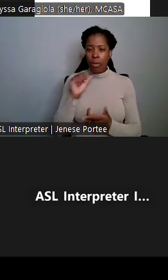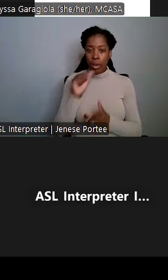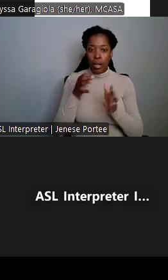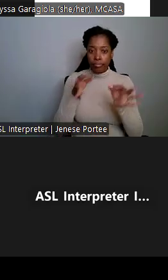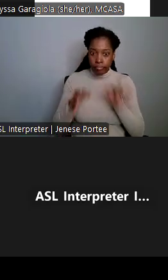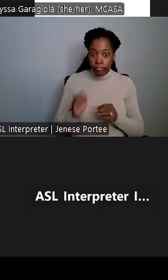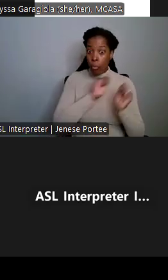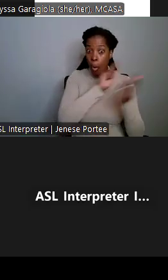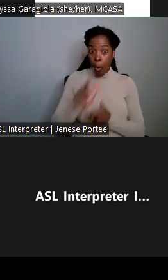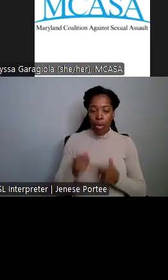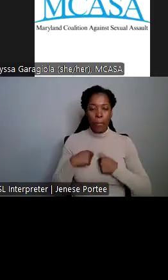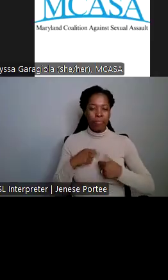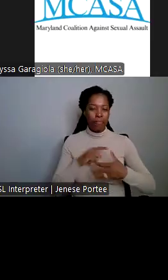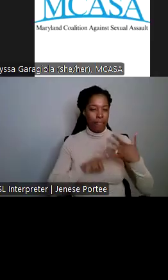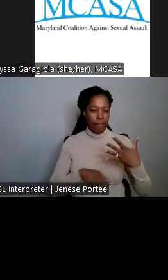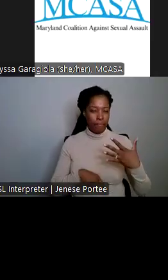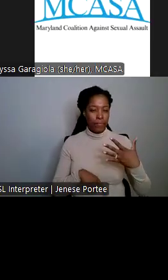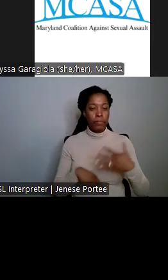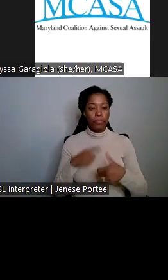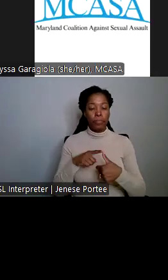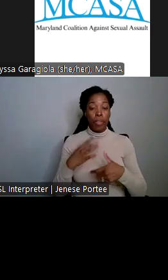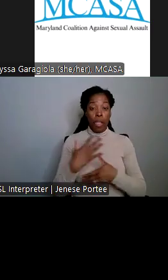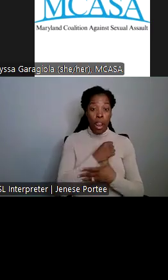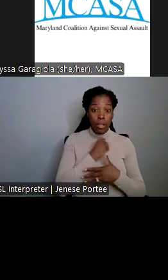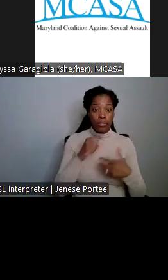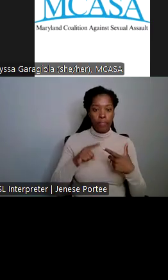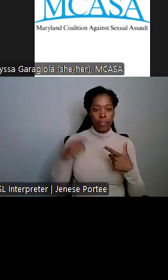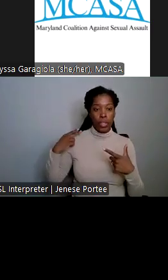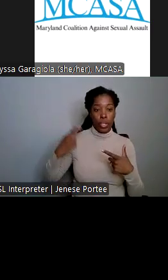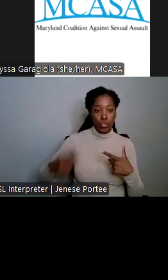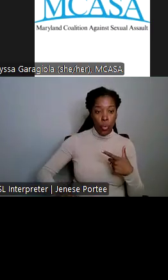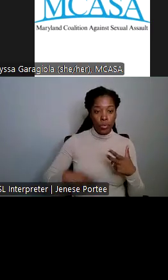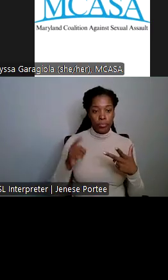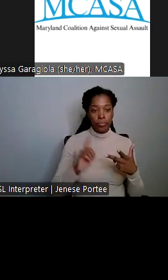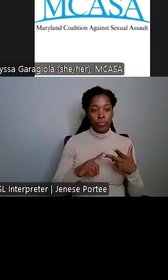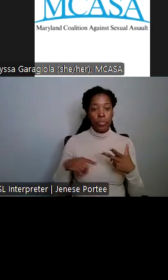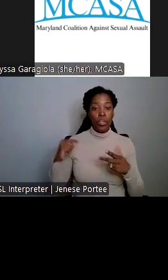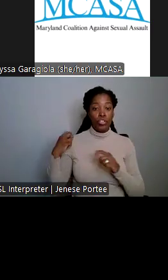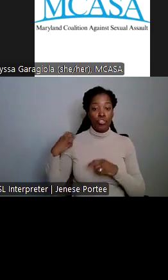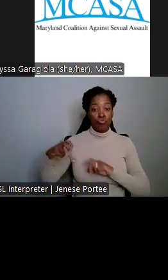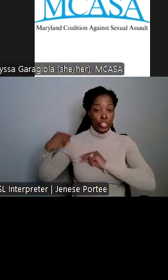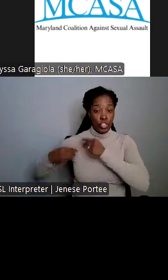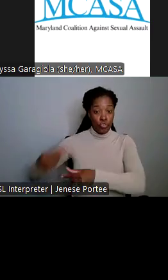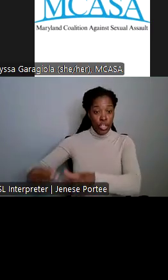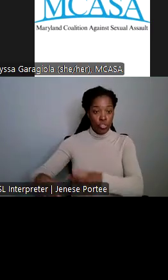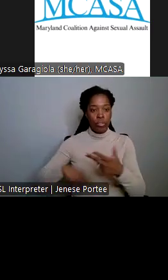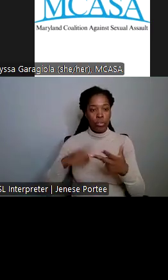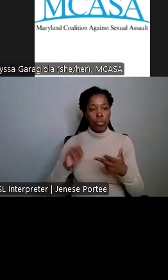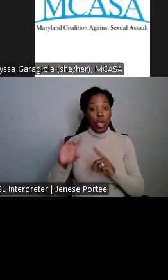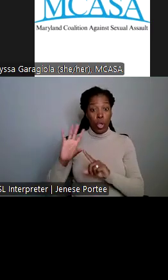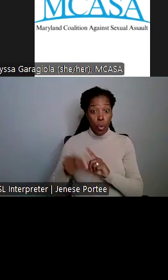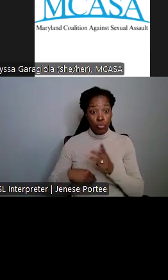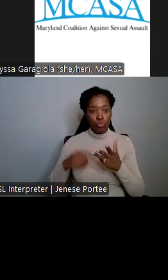5: collective, historic, transgenerational, cultural, and structural, and how these